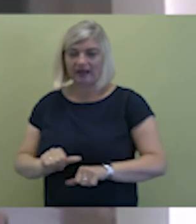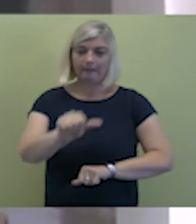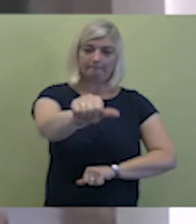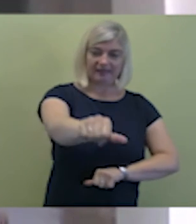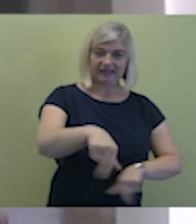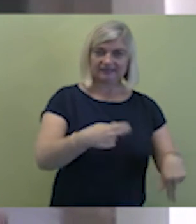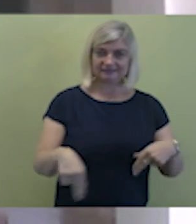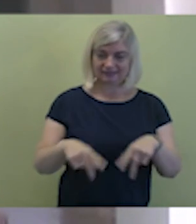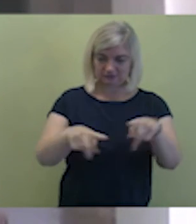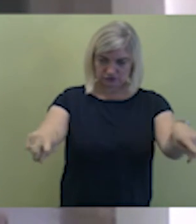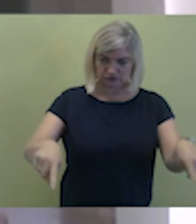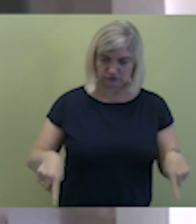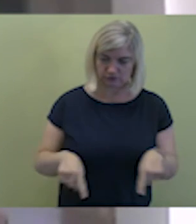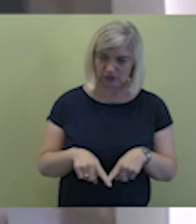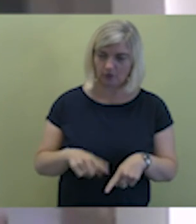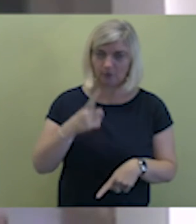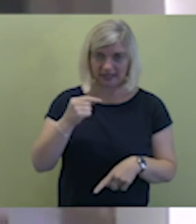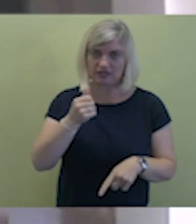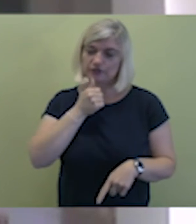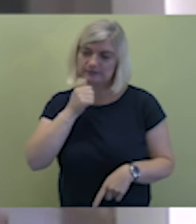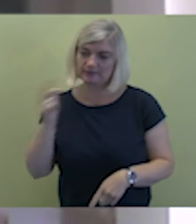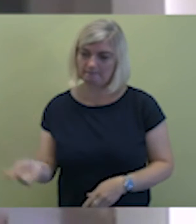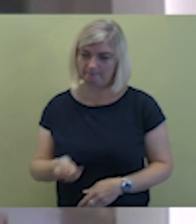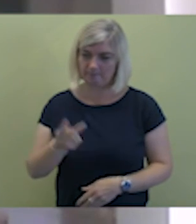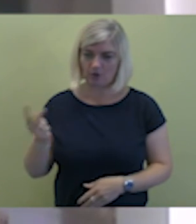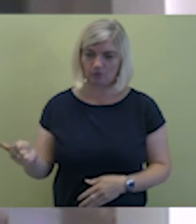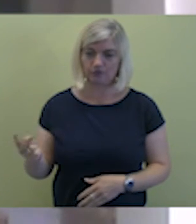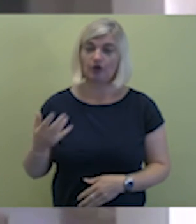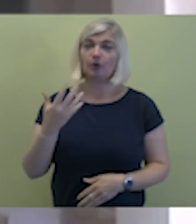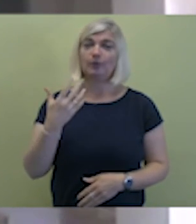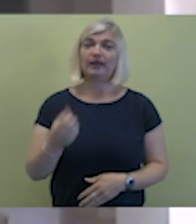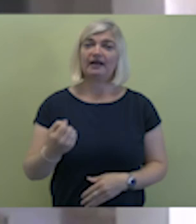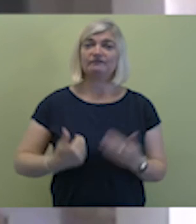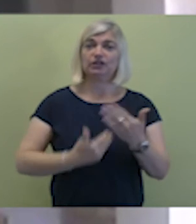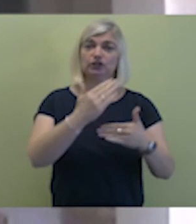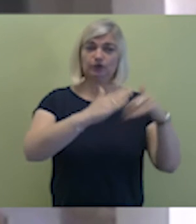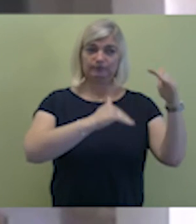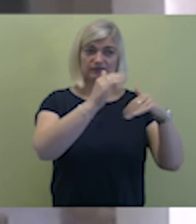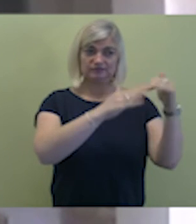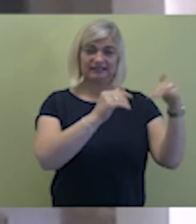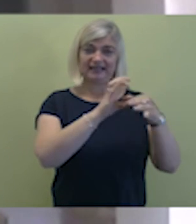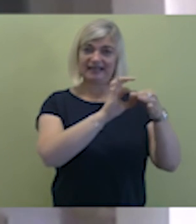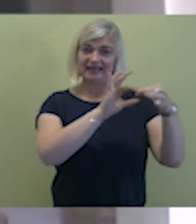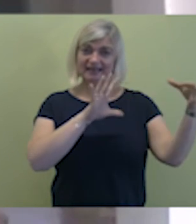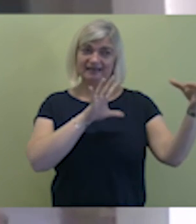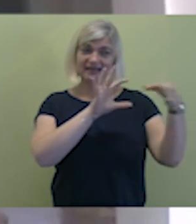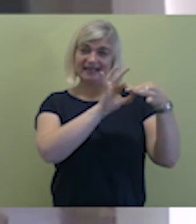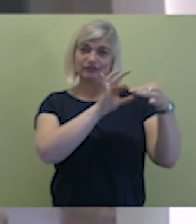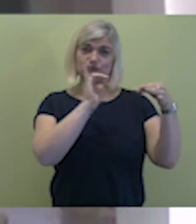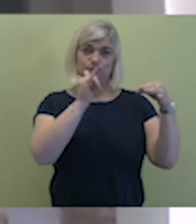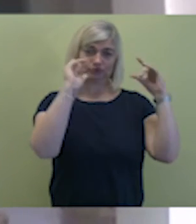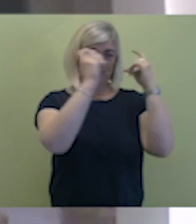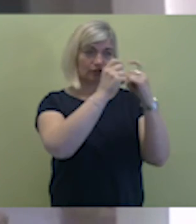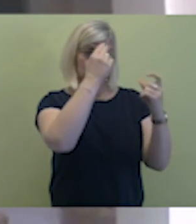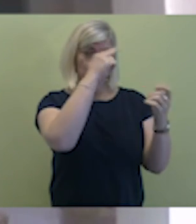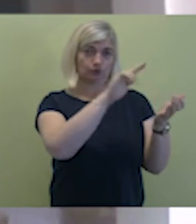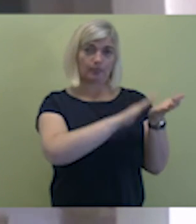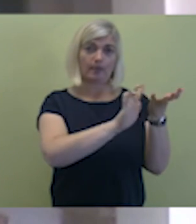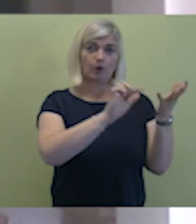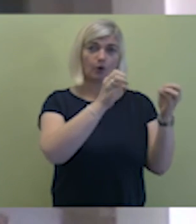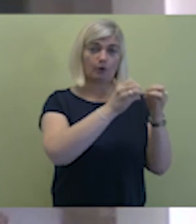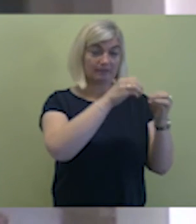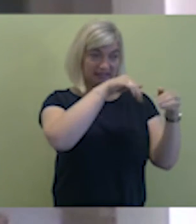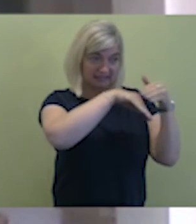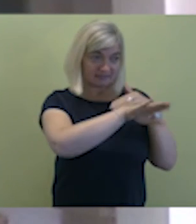by side when we're working collaboratively. We've got the hub, which is the new building across the road from the Wisemore campus. And within that, we've